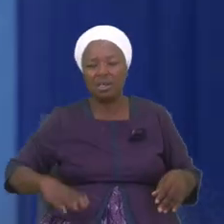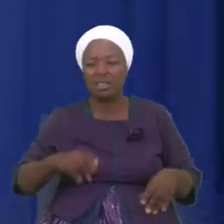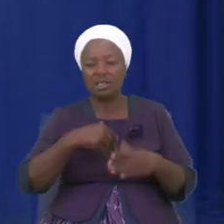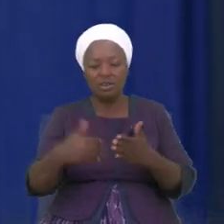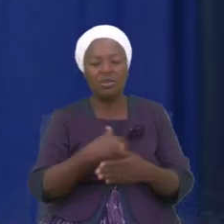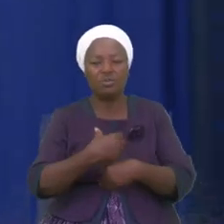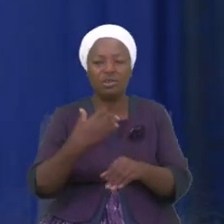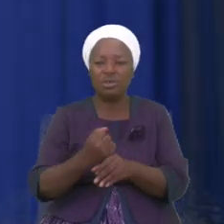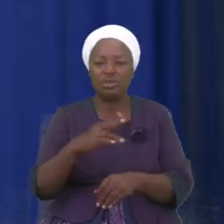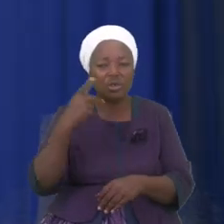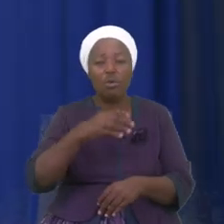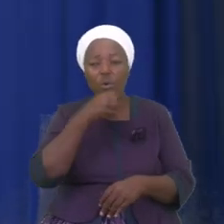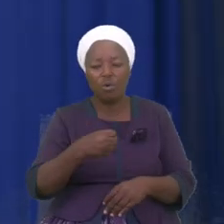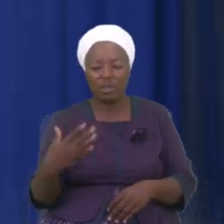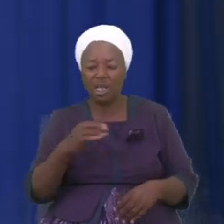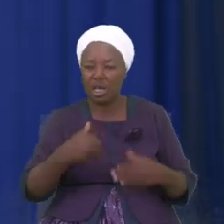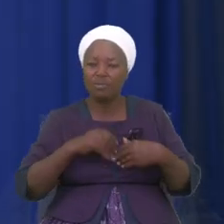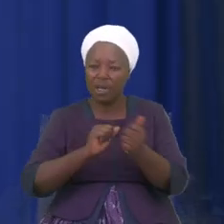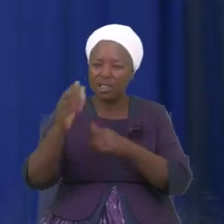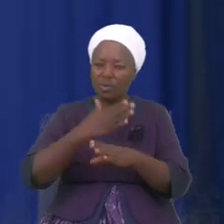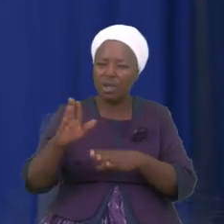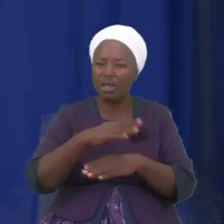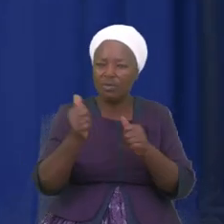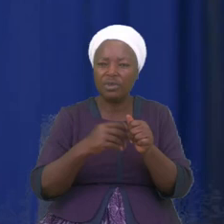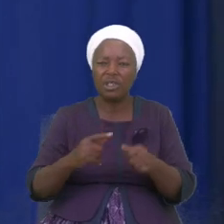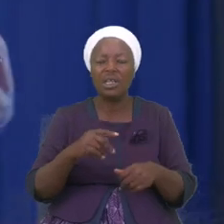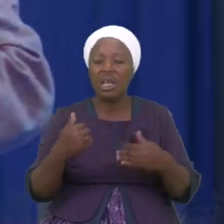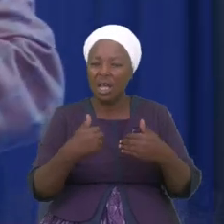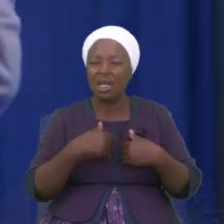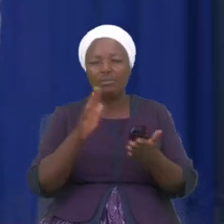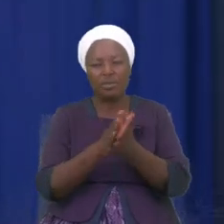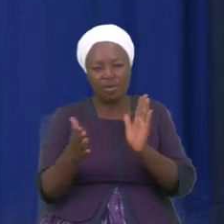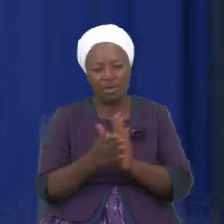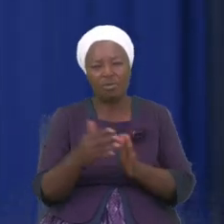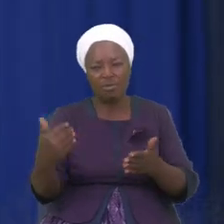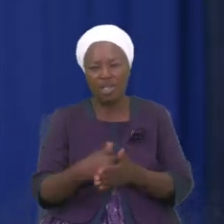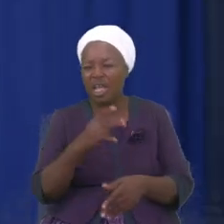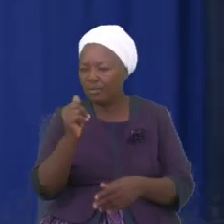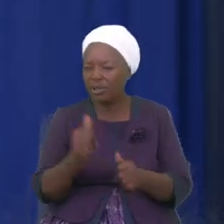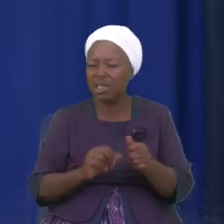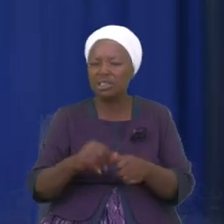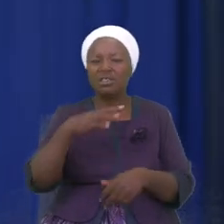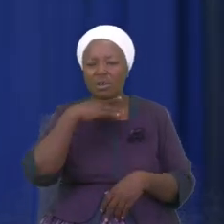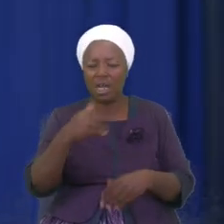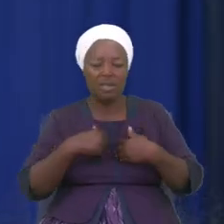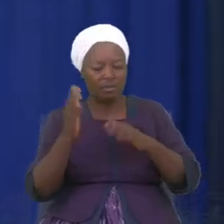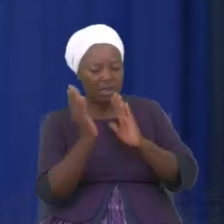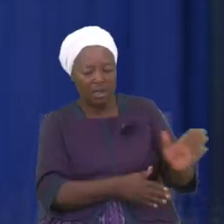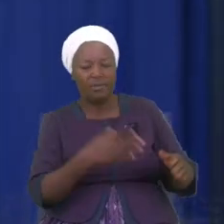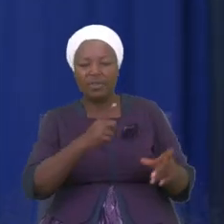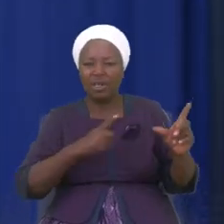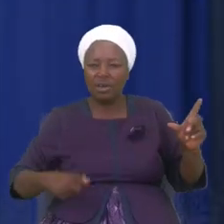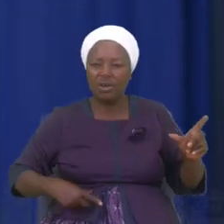have become new. Anyone that is corrupt, he has forsaken the Lord. Anyone that's a corrupter, he has forsaken the